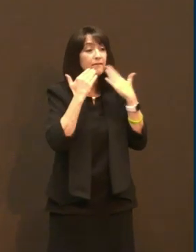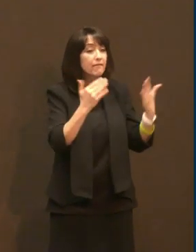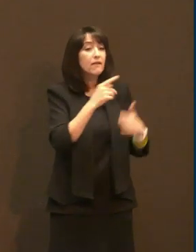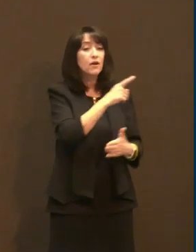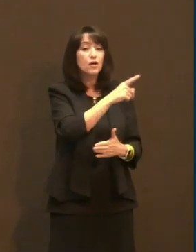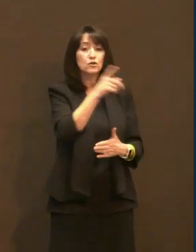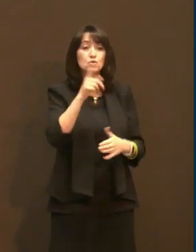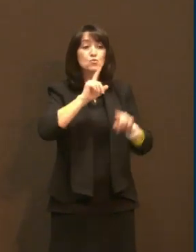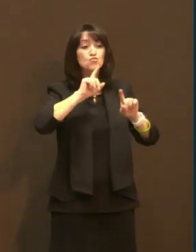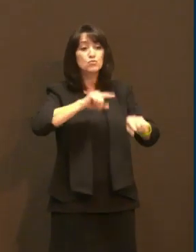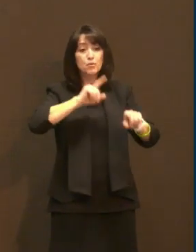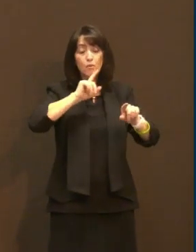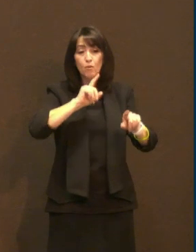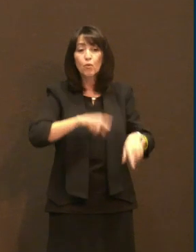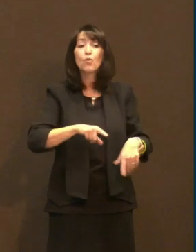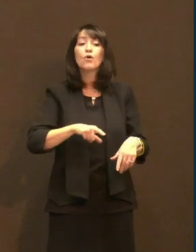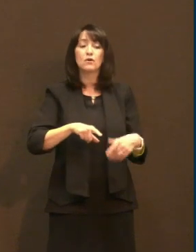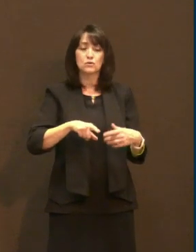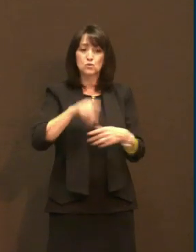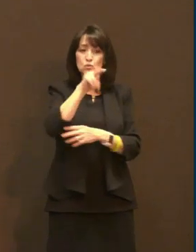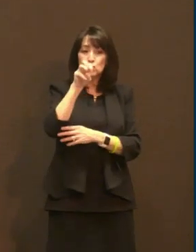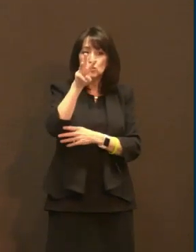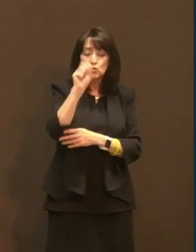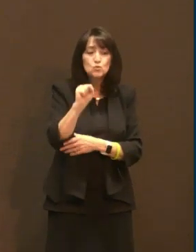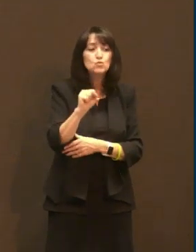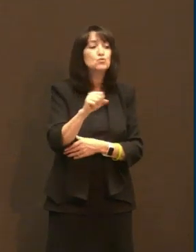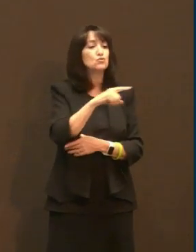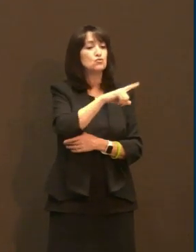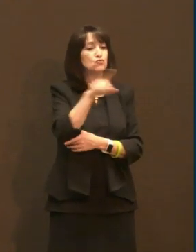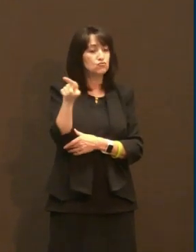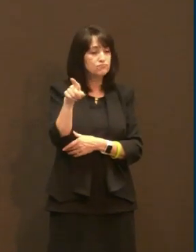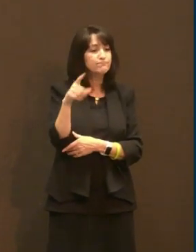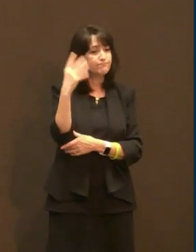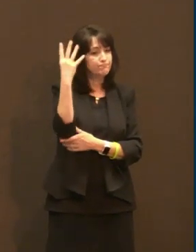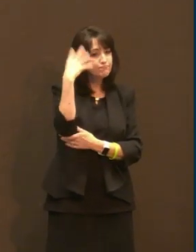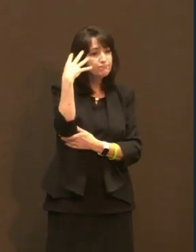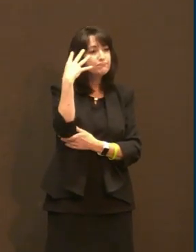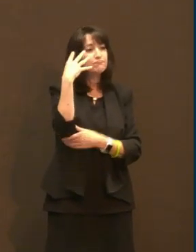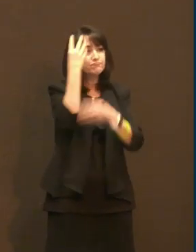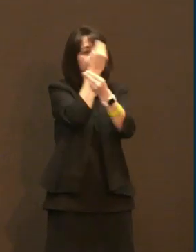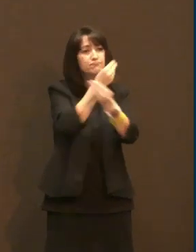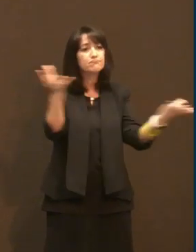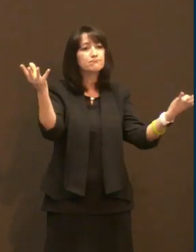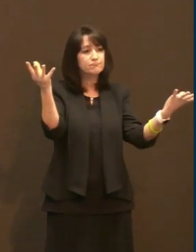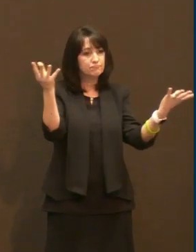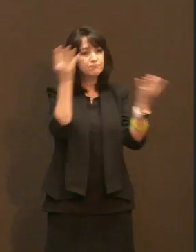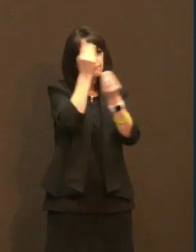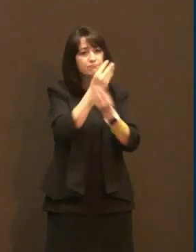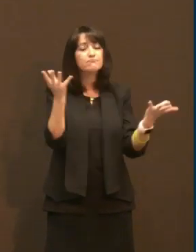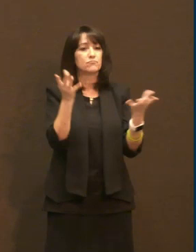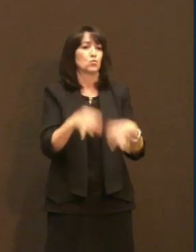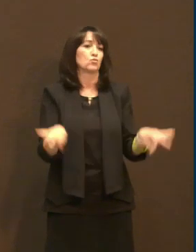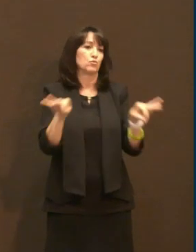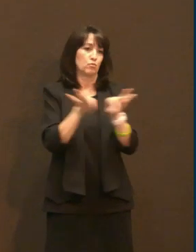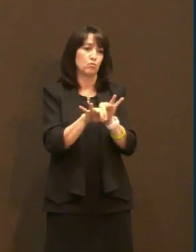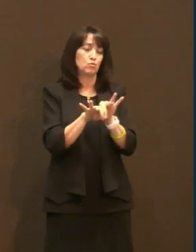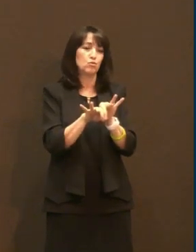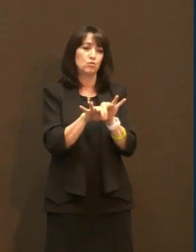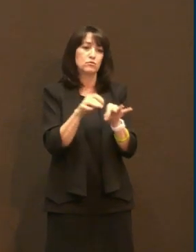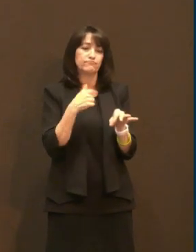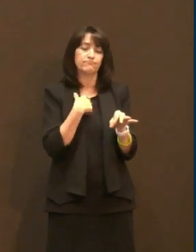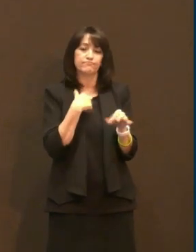appreciate what you enable us to do in getting good, solid information out to the public and the stories that you